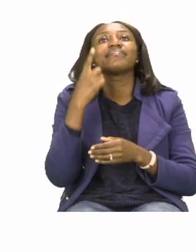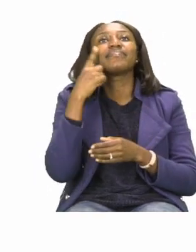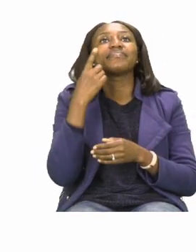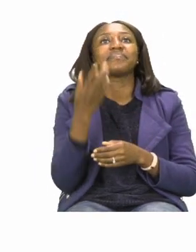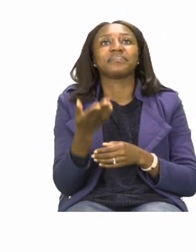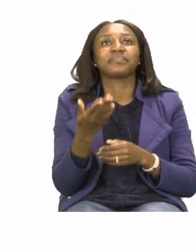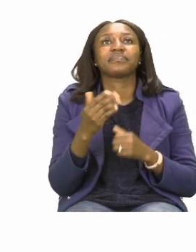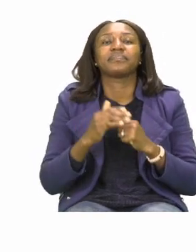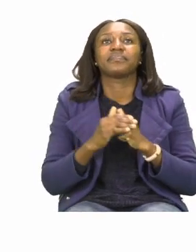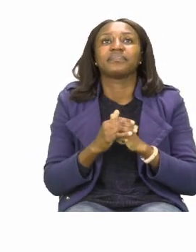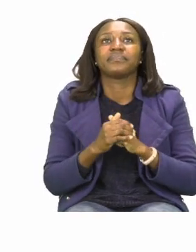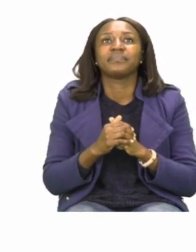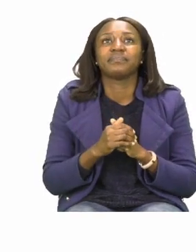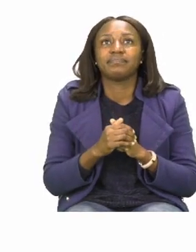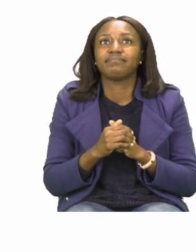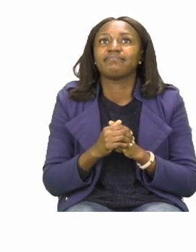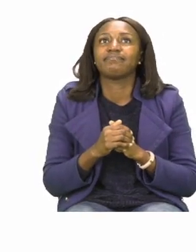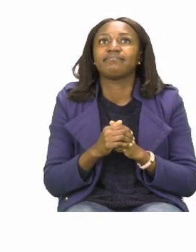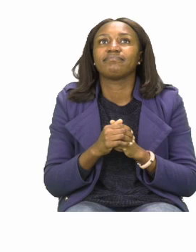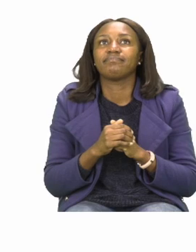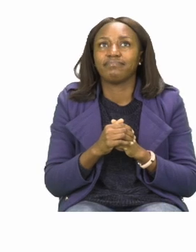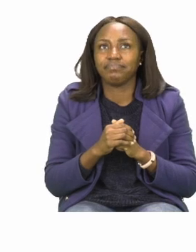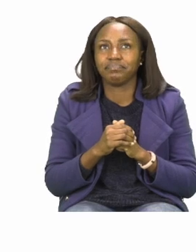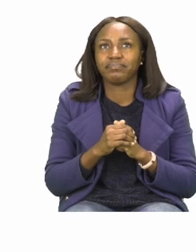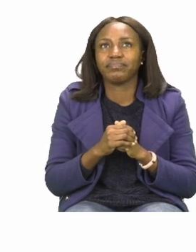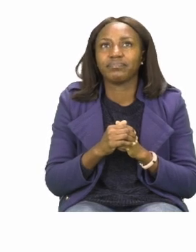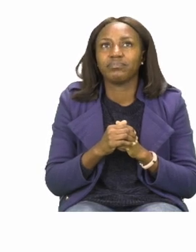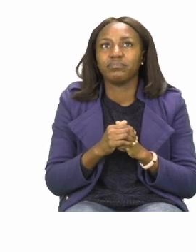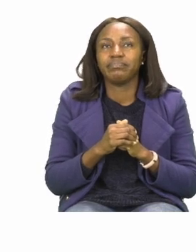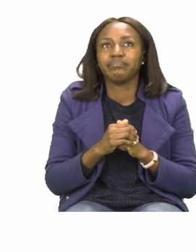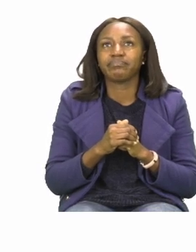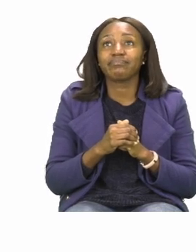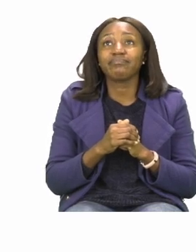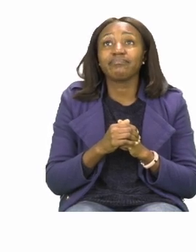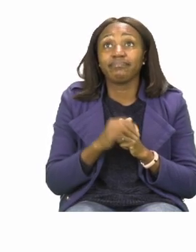3. Number 3 says,